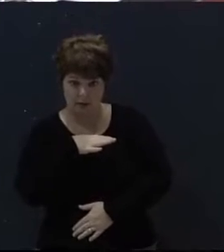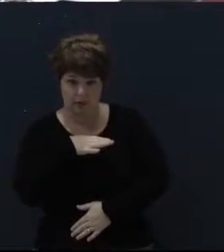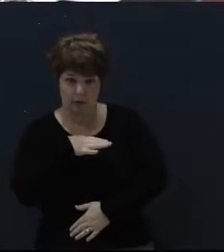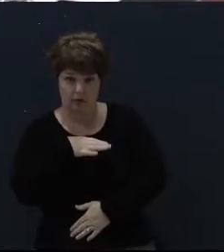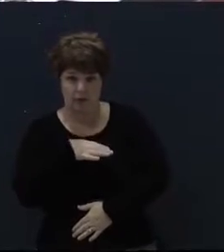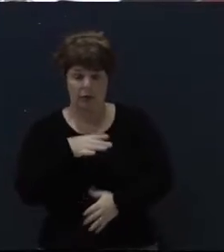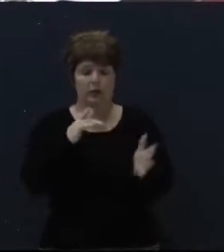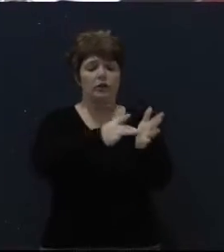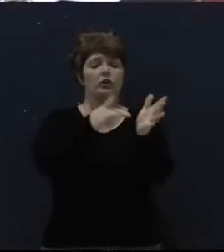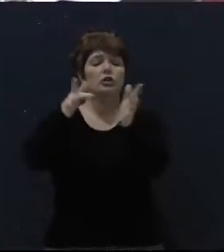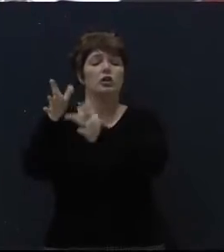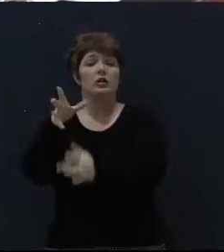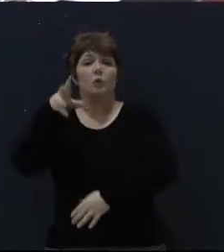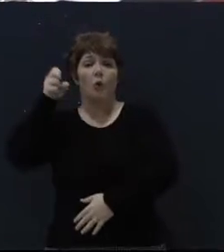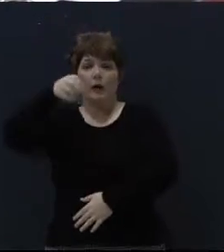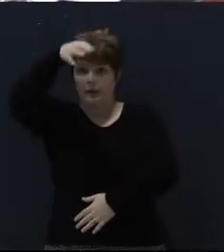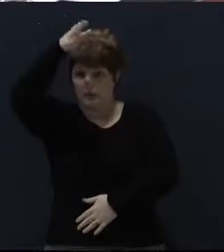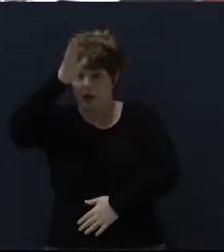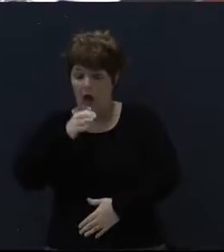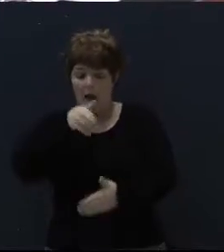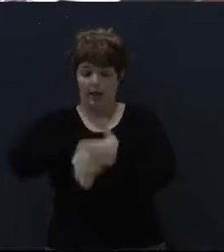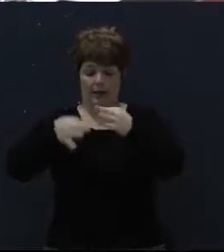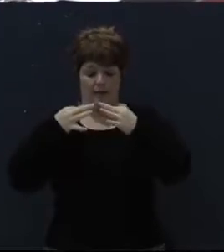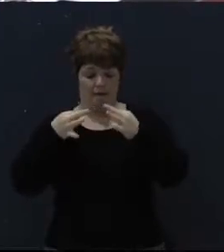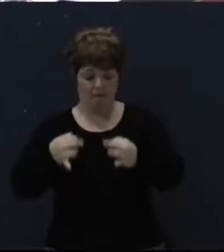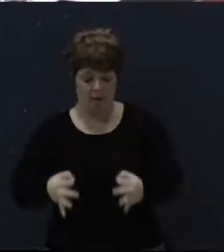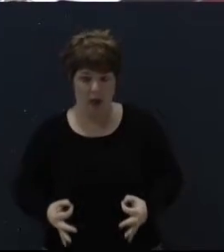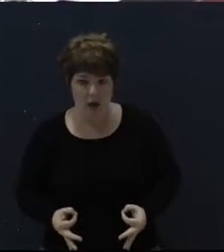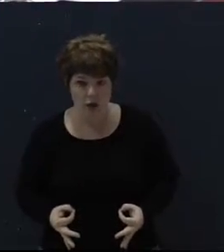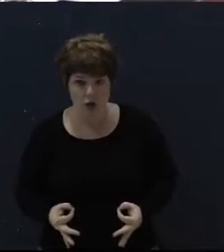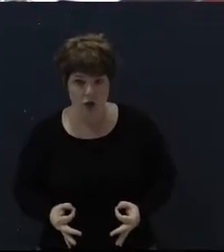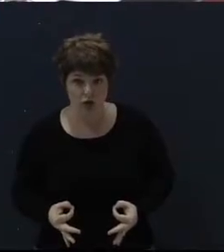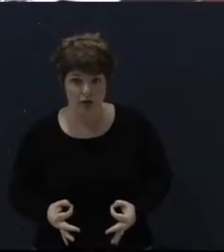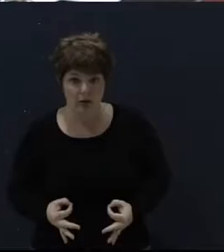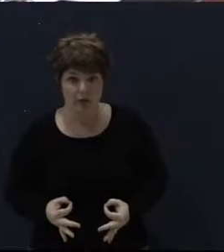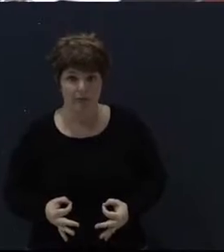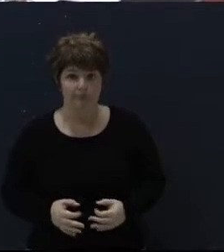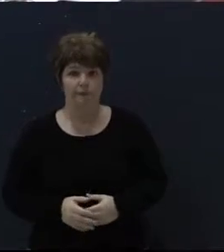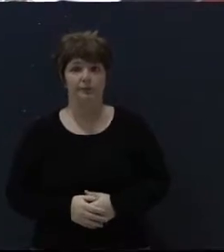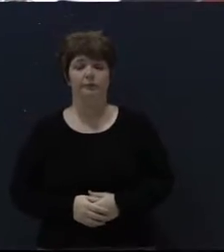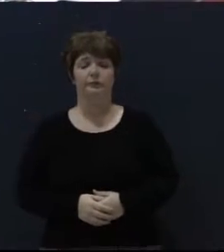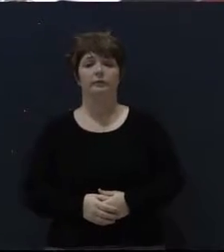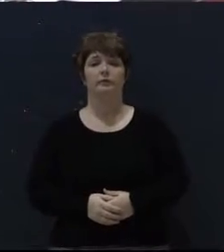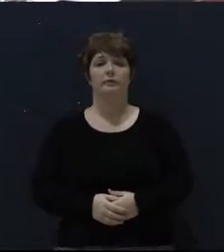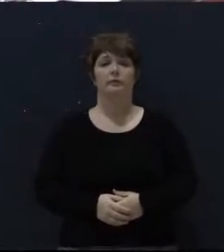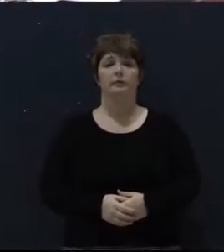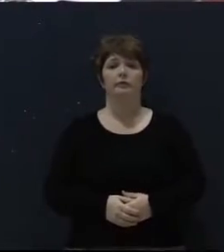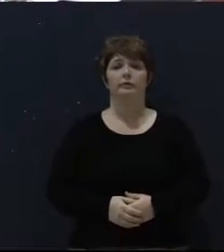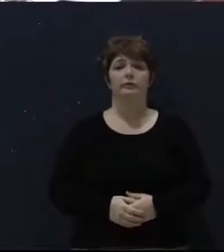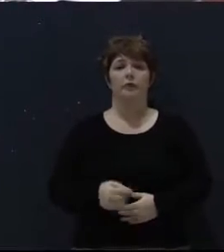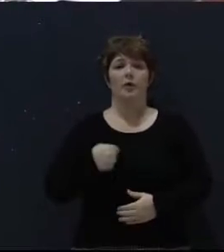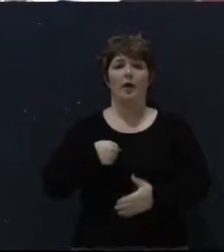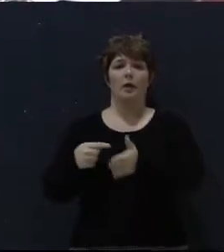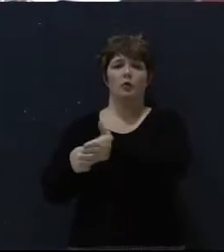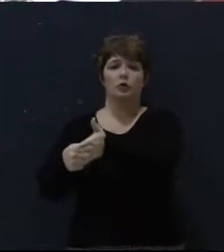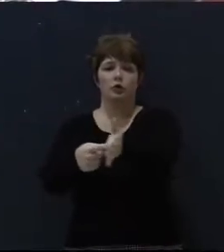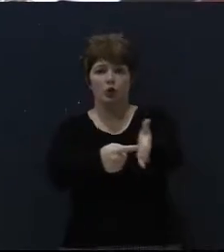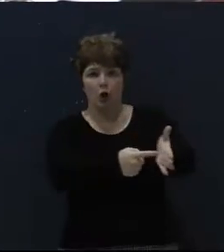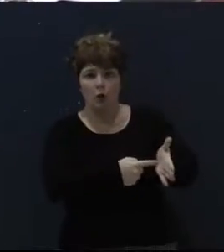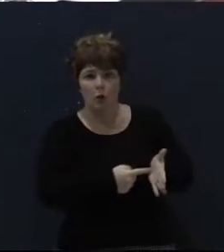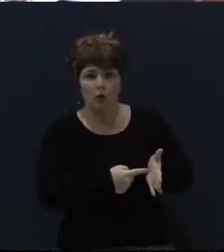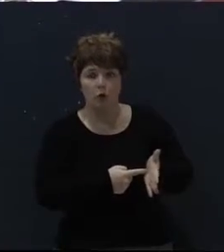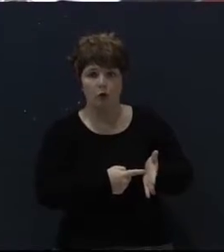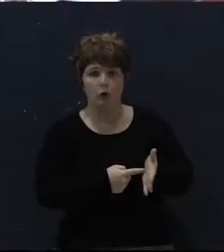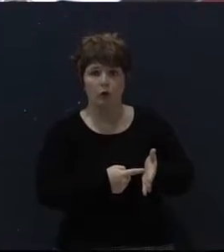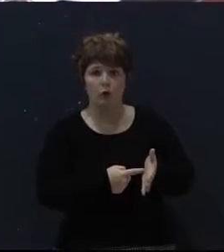He was God in the flesh. Well, praise God. I will show you,